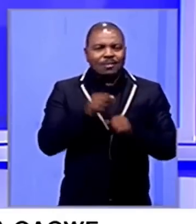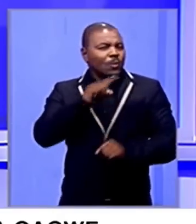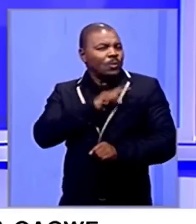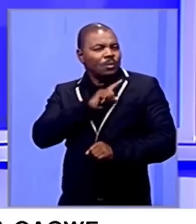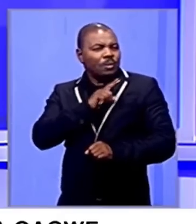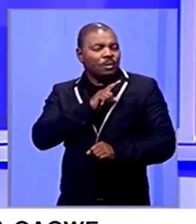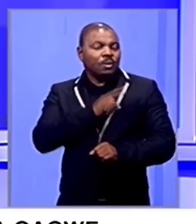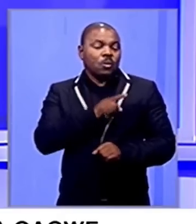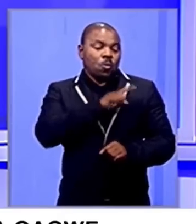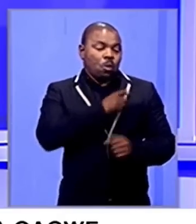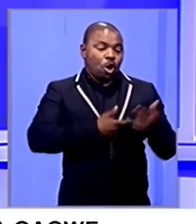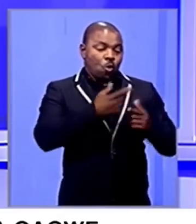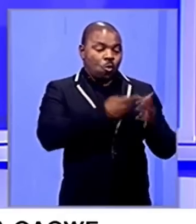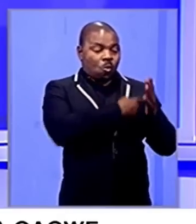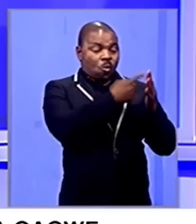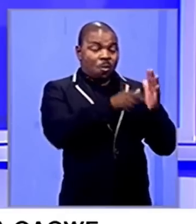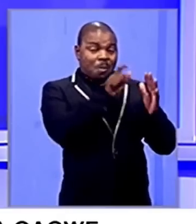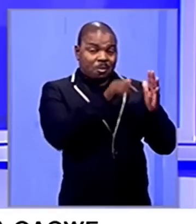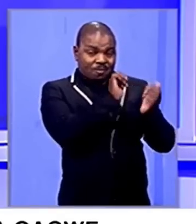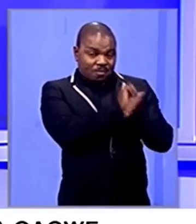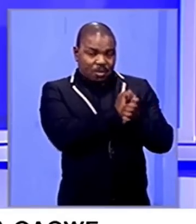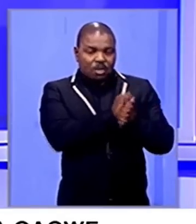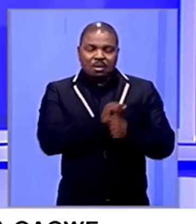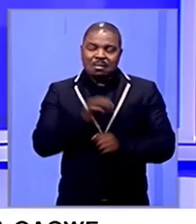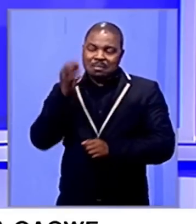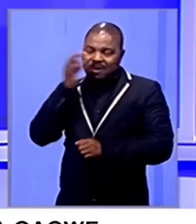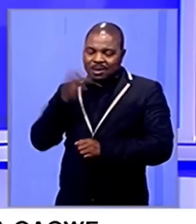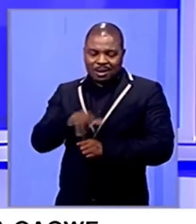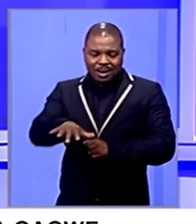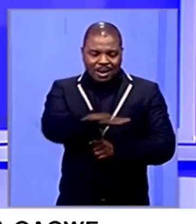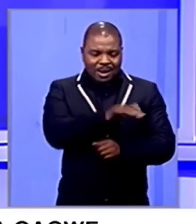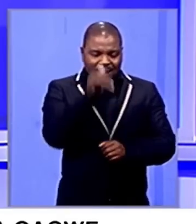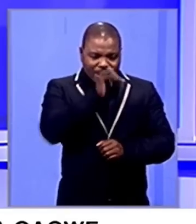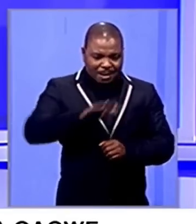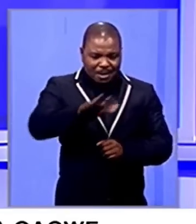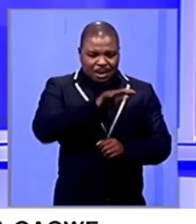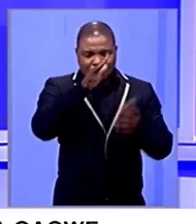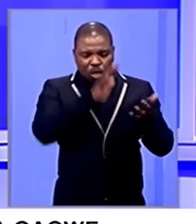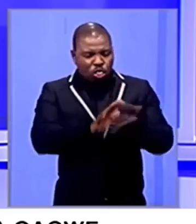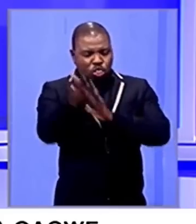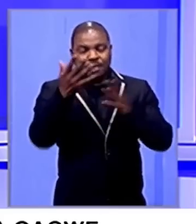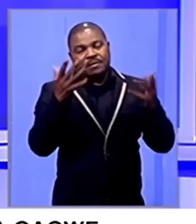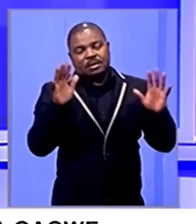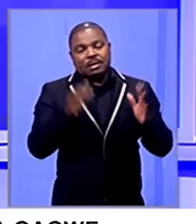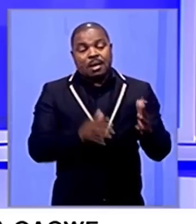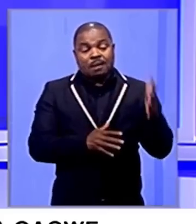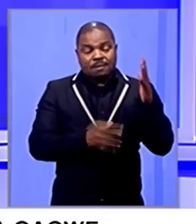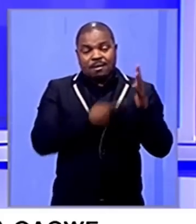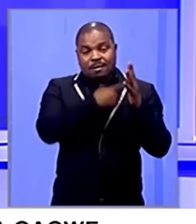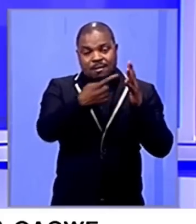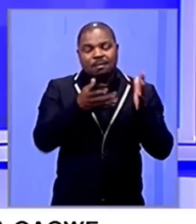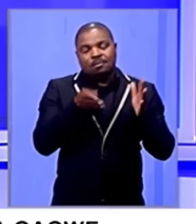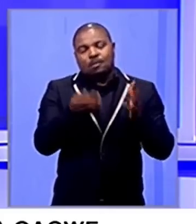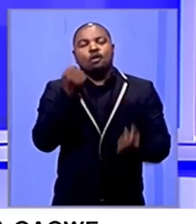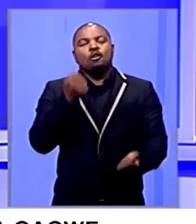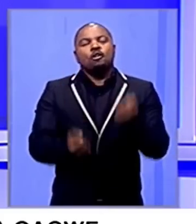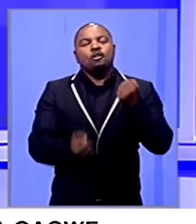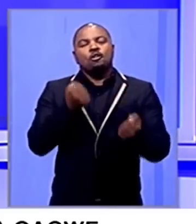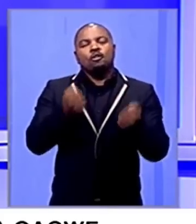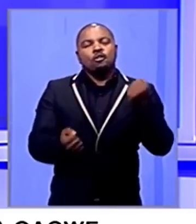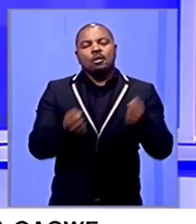ba latofadiwa ba gatelela gore go feretlhilwe lefelo la tiragalo. Banna ba le 5 ga jana ba sekisediwa polao ya